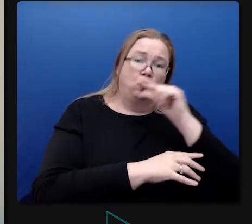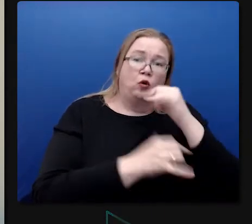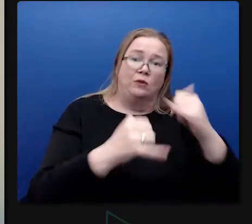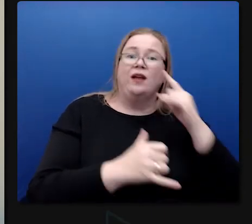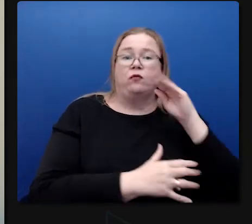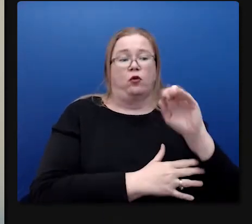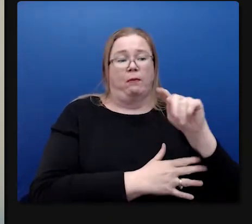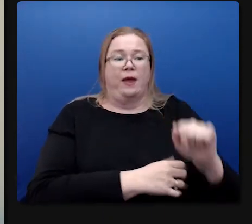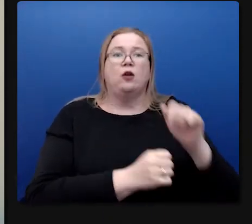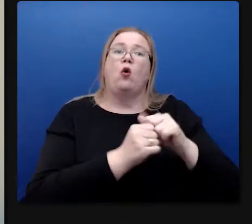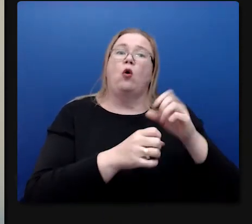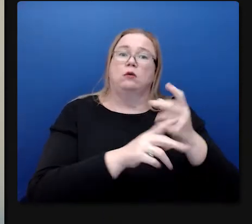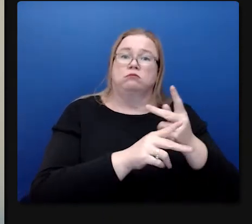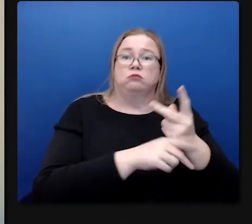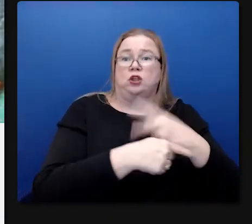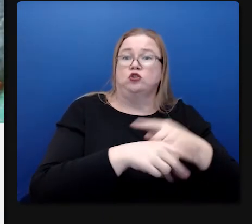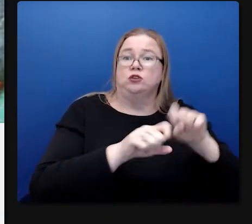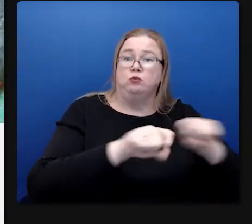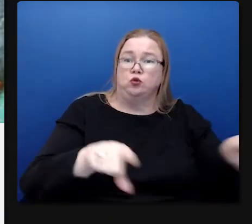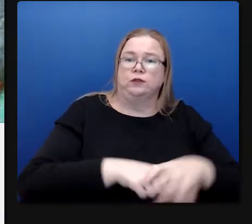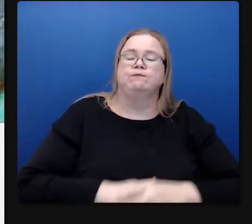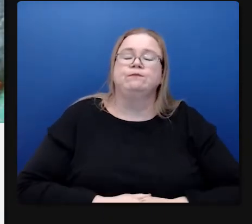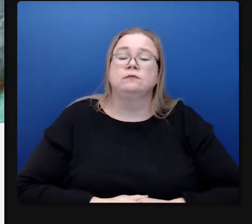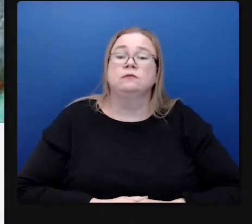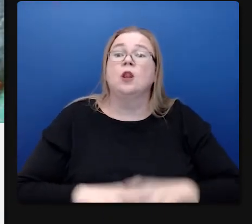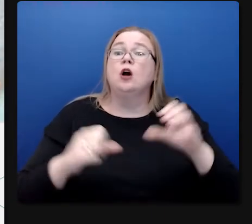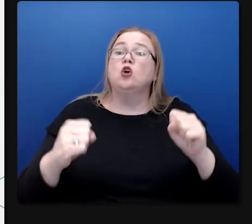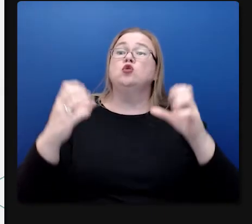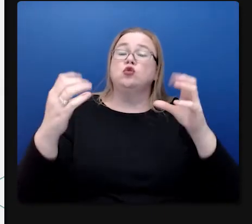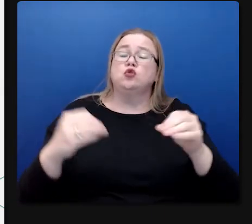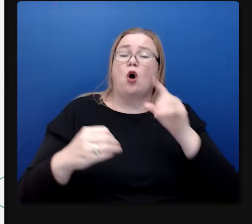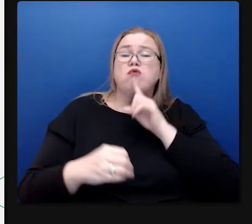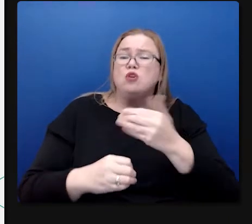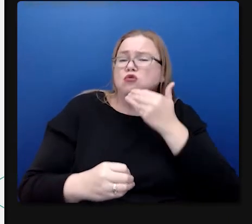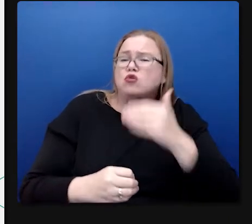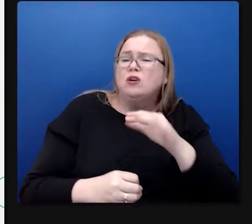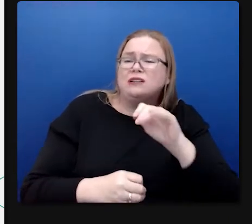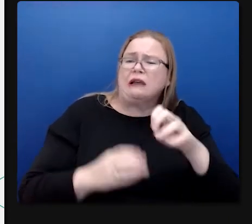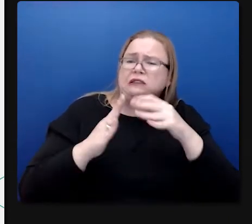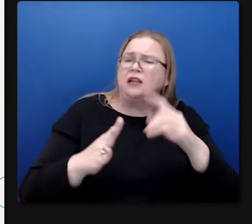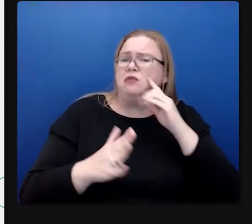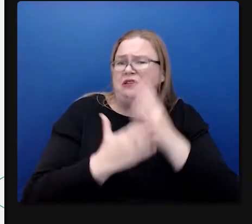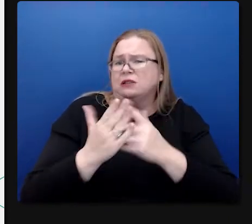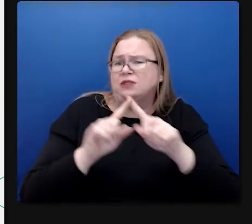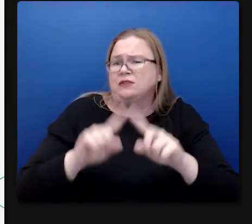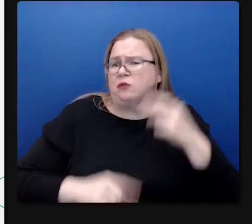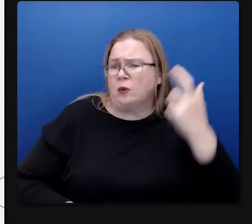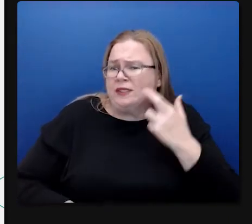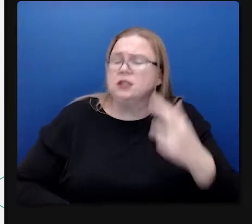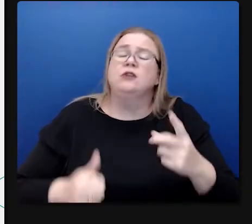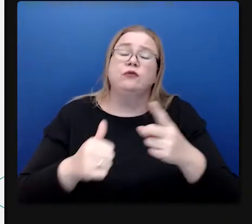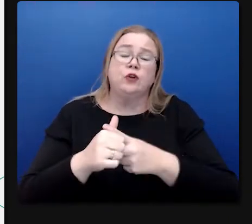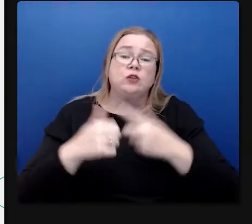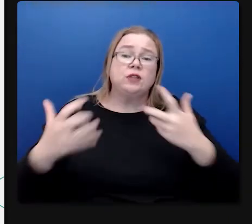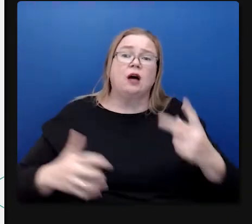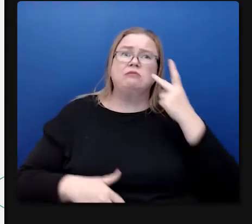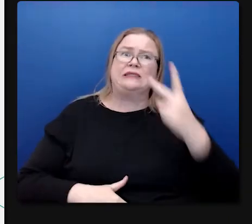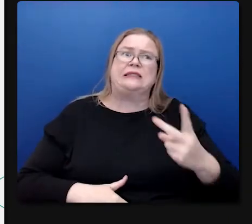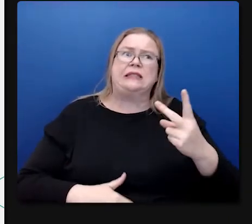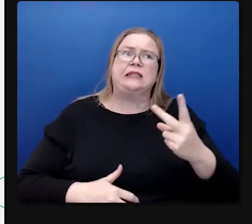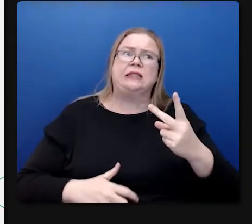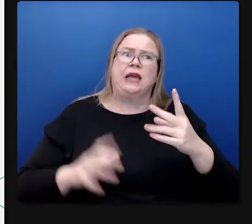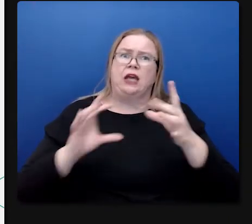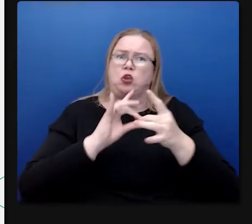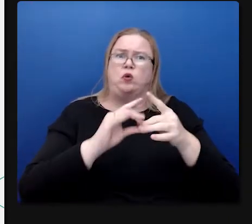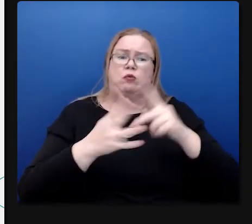Store for beta or production distribution. So this is a really great case study for a couple reasons. One is looking